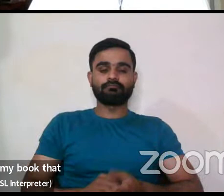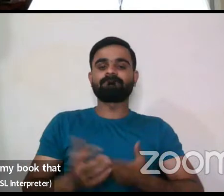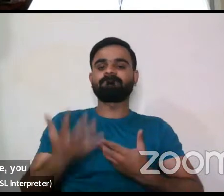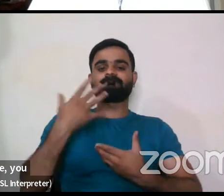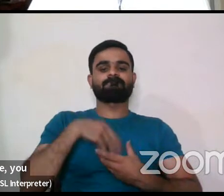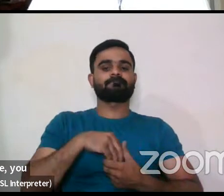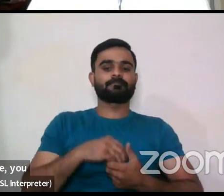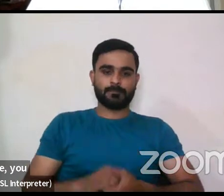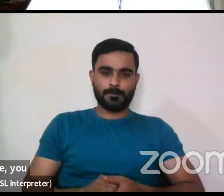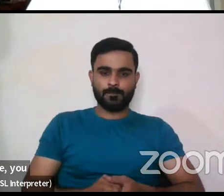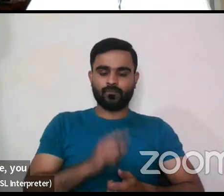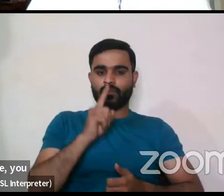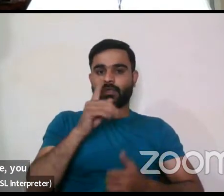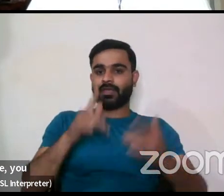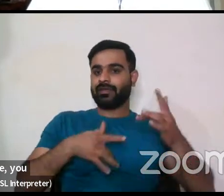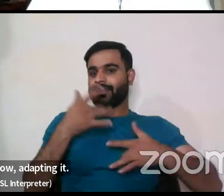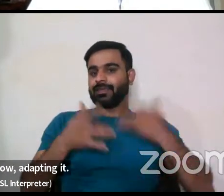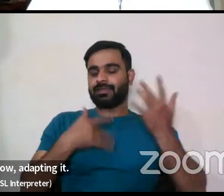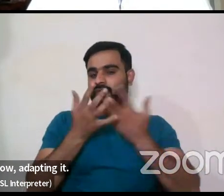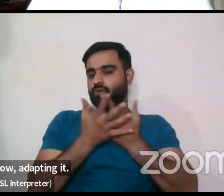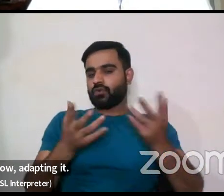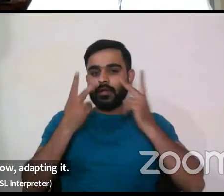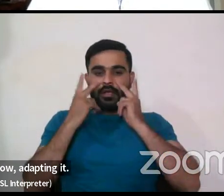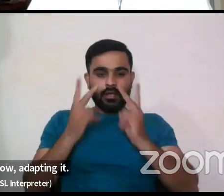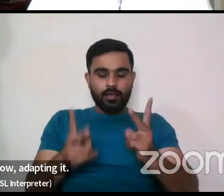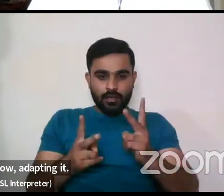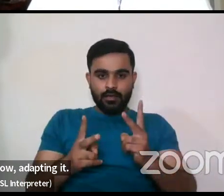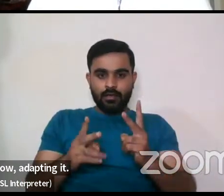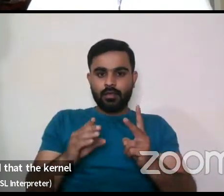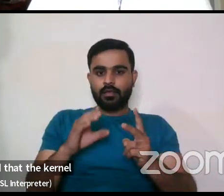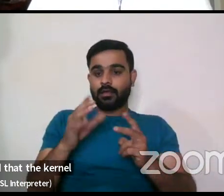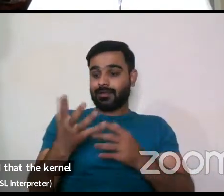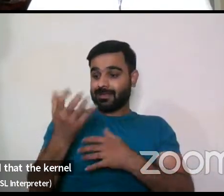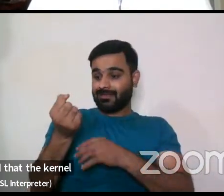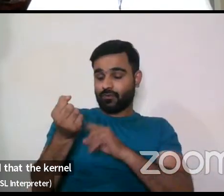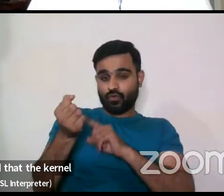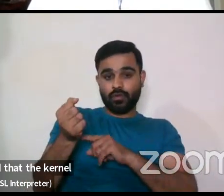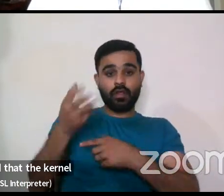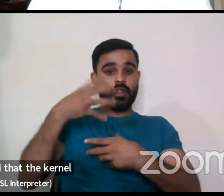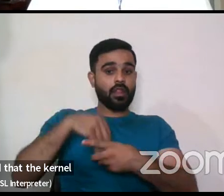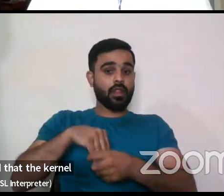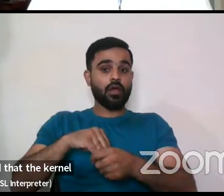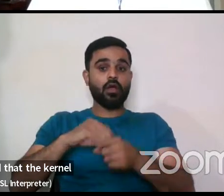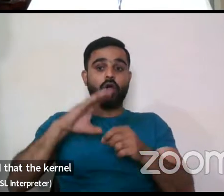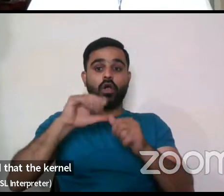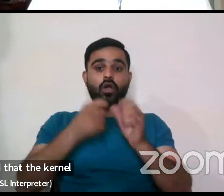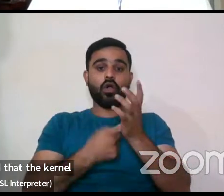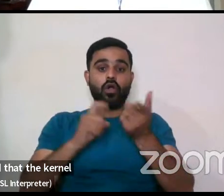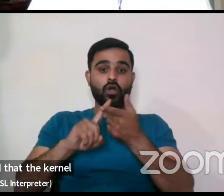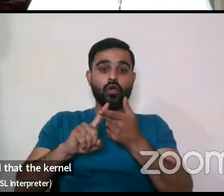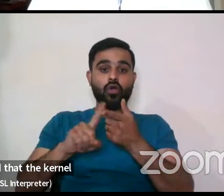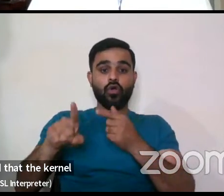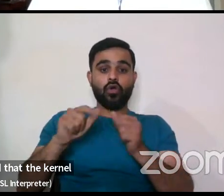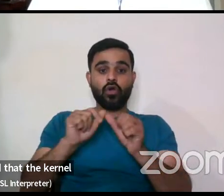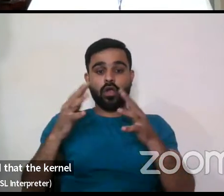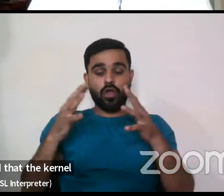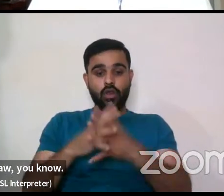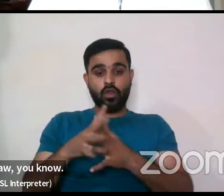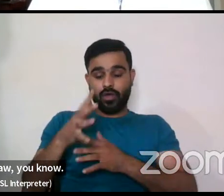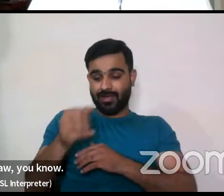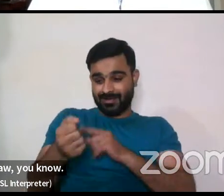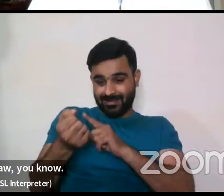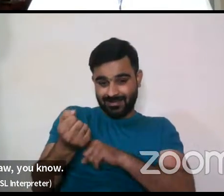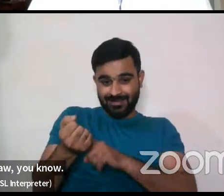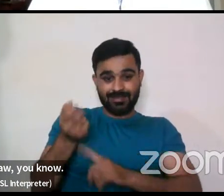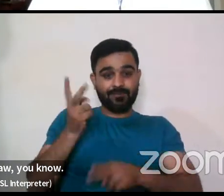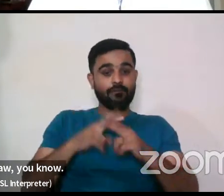adapting it. One of the interesting things I noticed that the kernel of the law, the sort of core of the law, what are anti-competitive practices, that